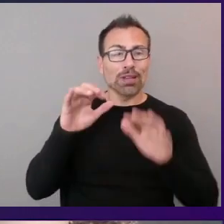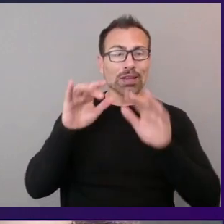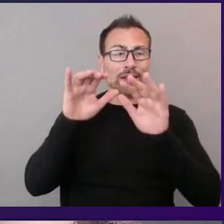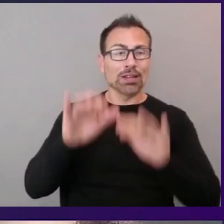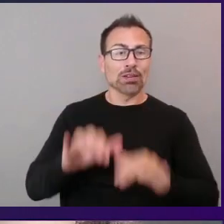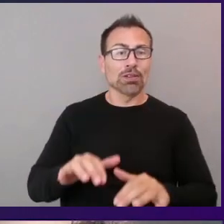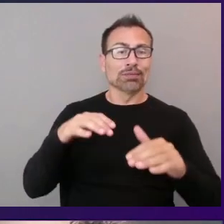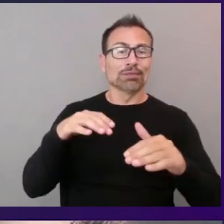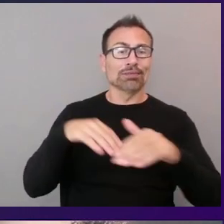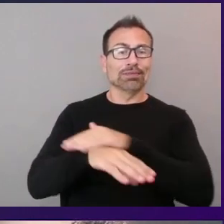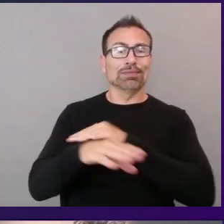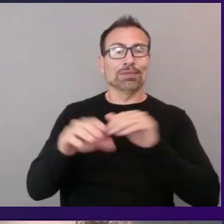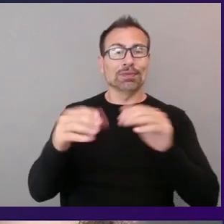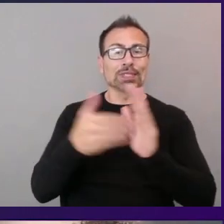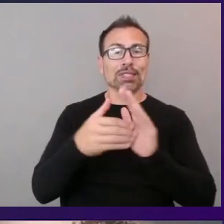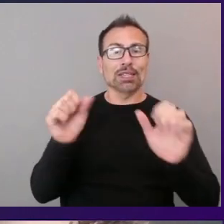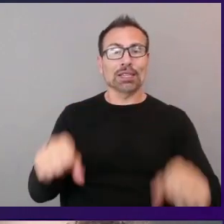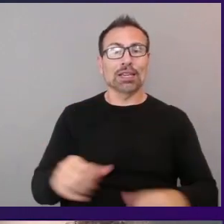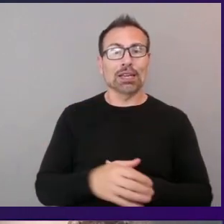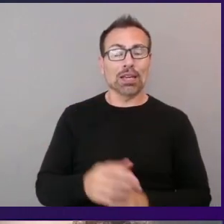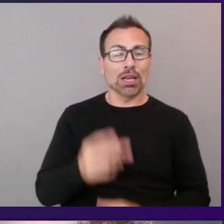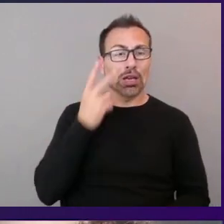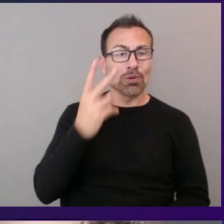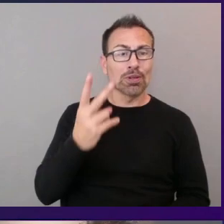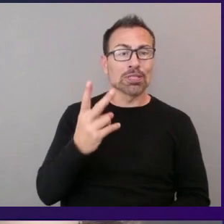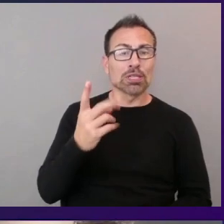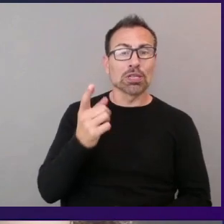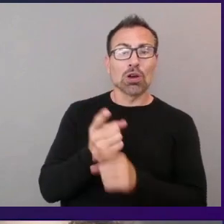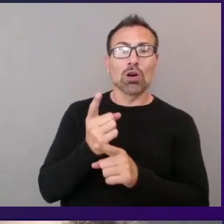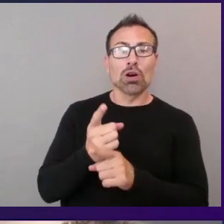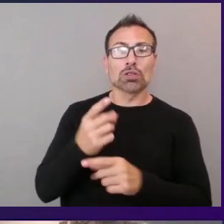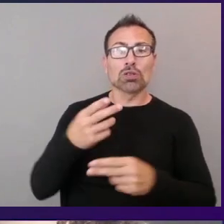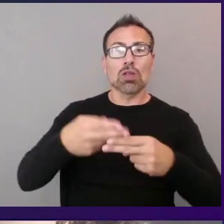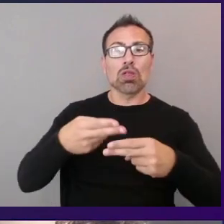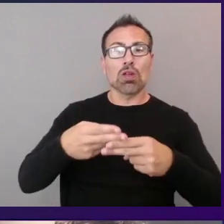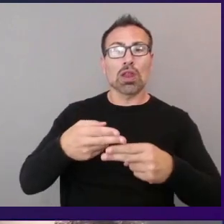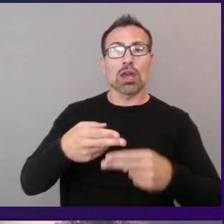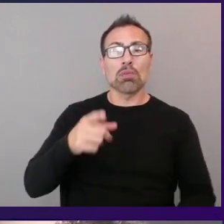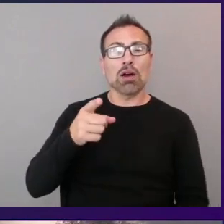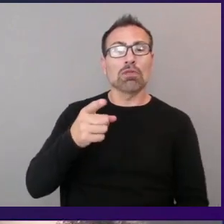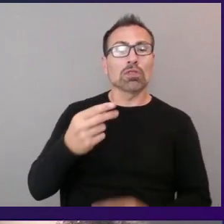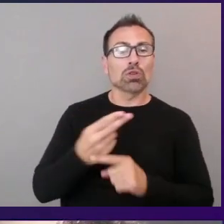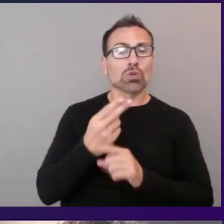again, and we see also the name of the logged in user.